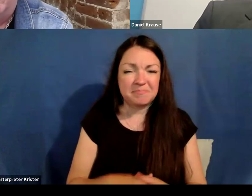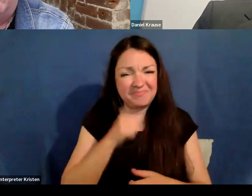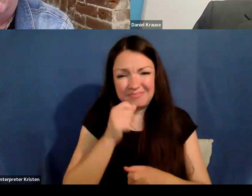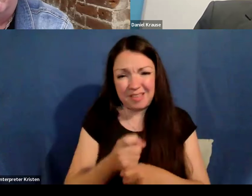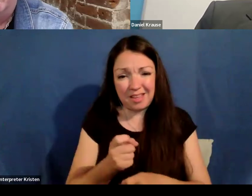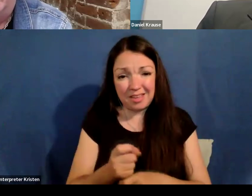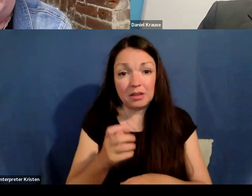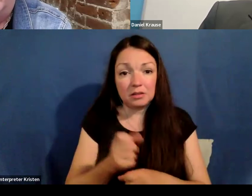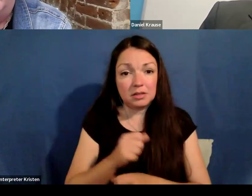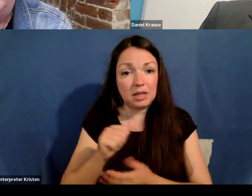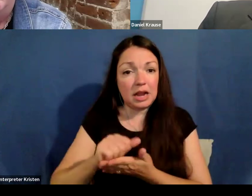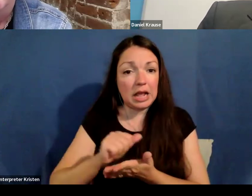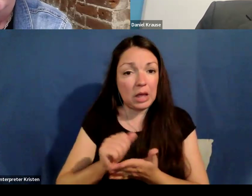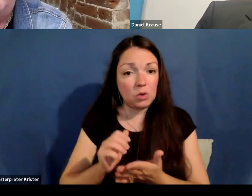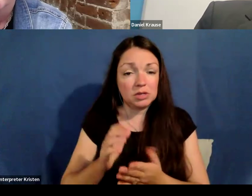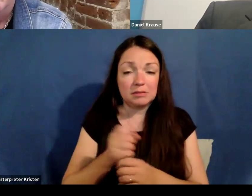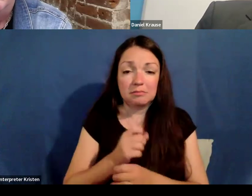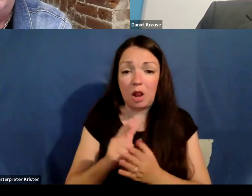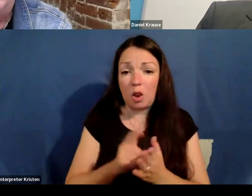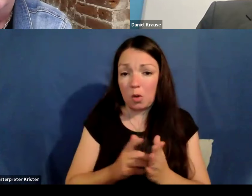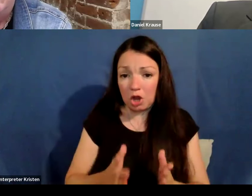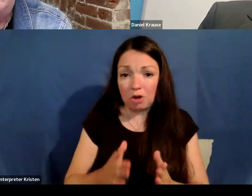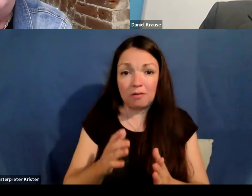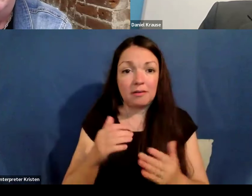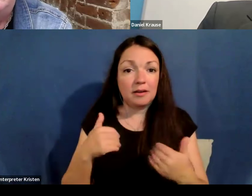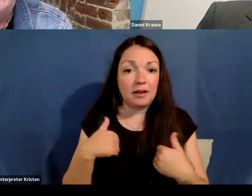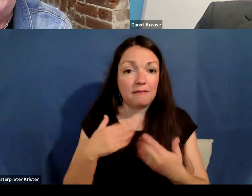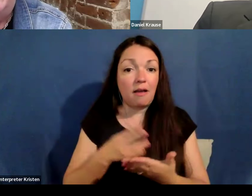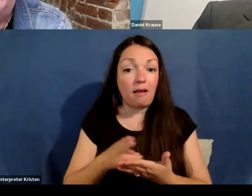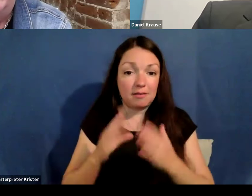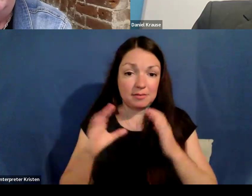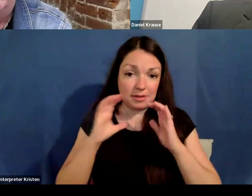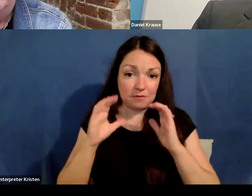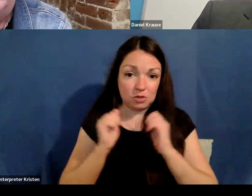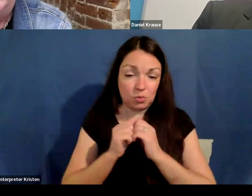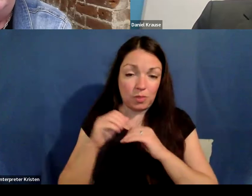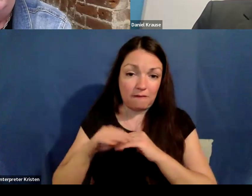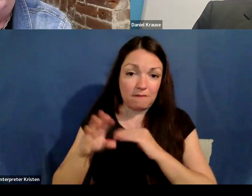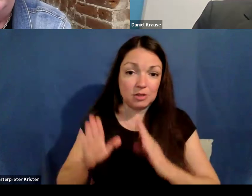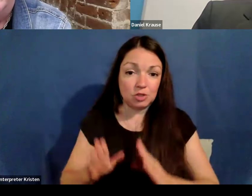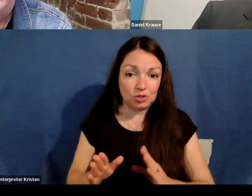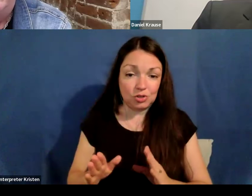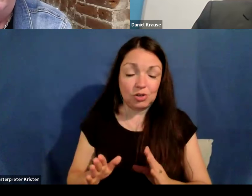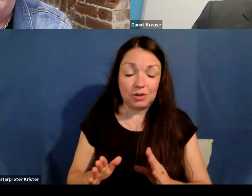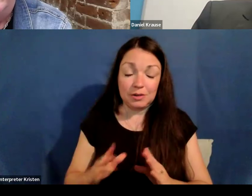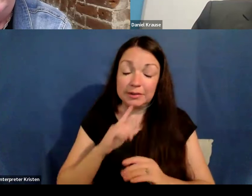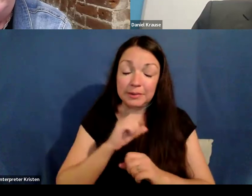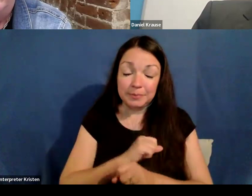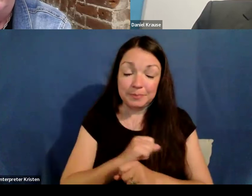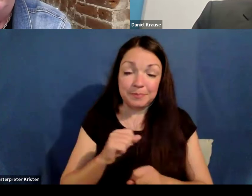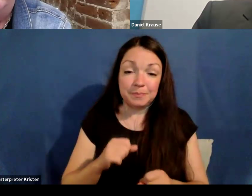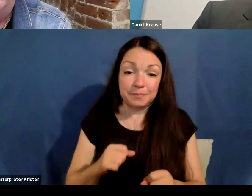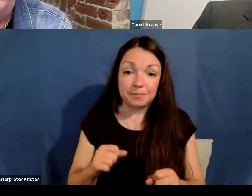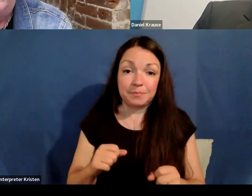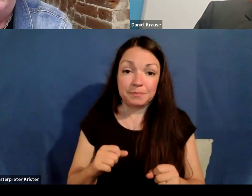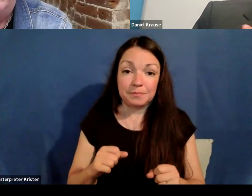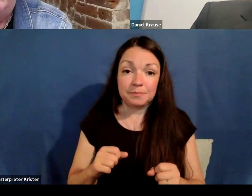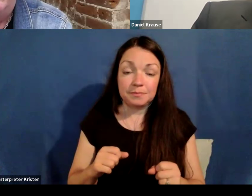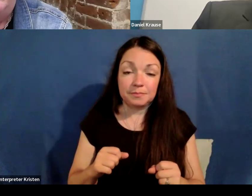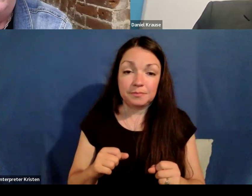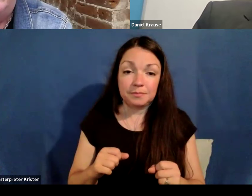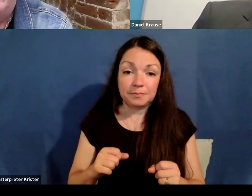an accountant. I'm not kidding about getting a lawyer. I'm not kidding about having an honest conversation with an advisor, because a small